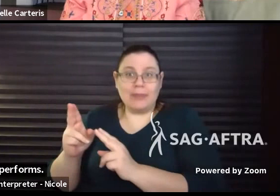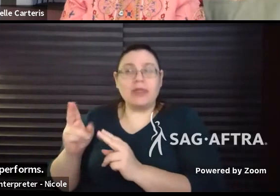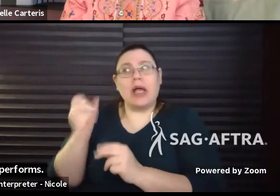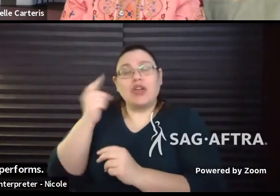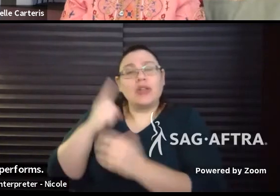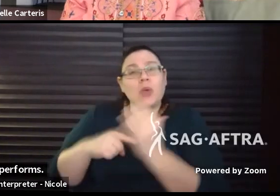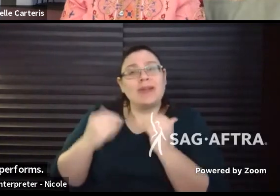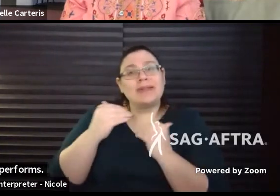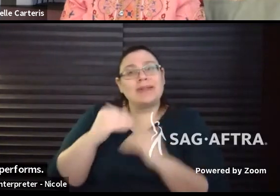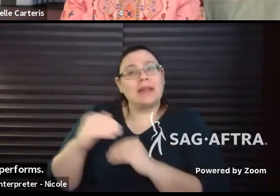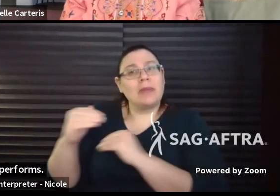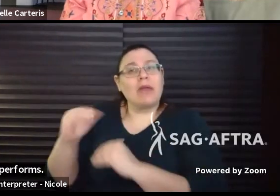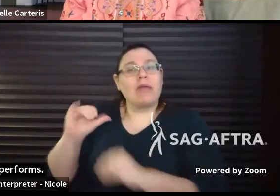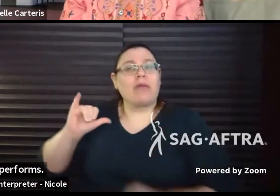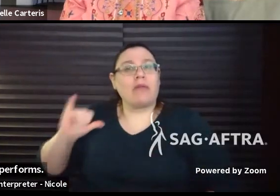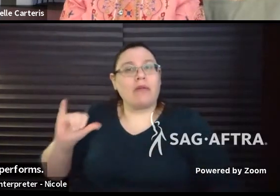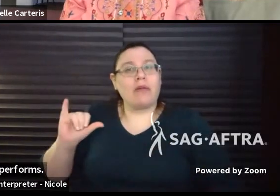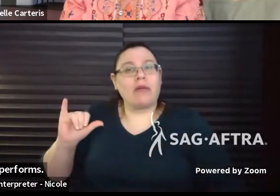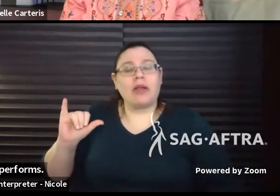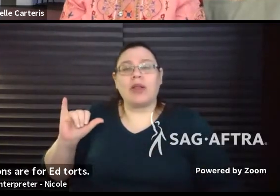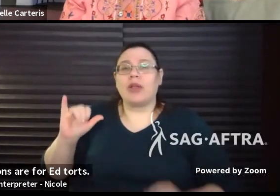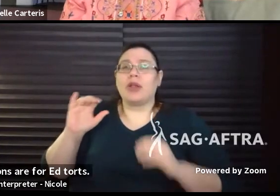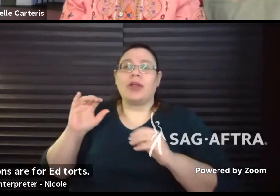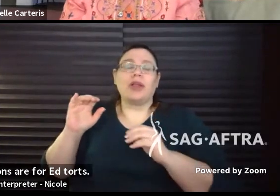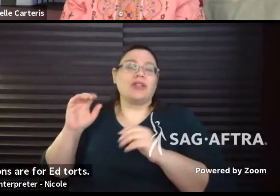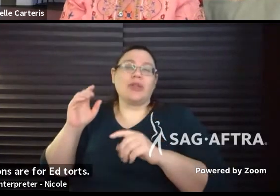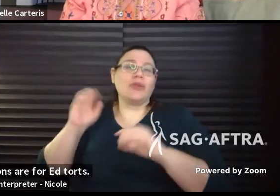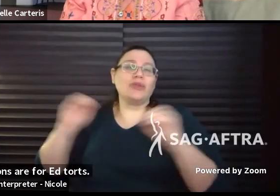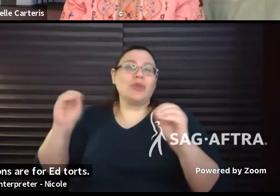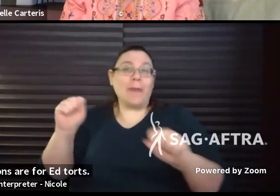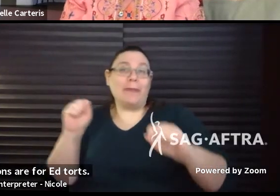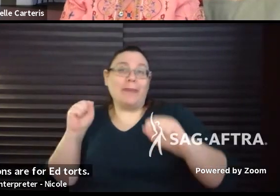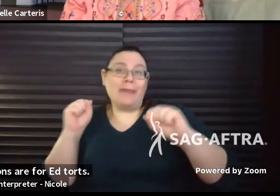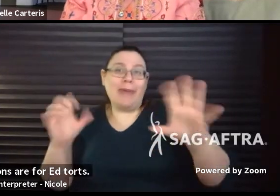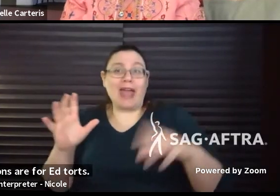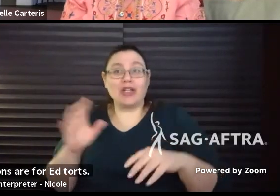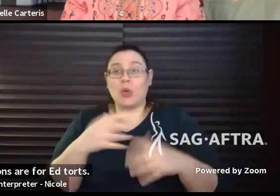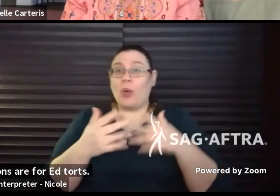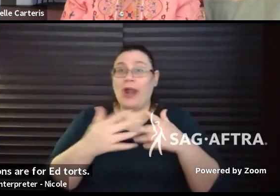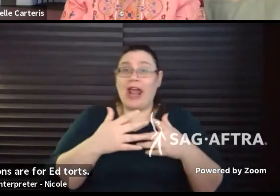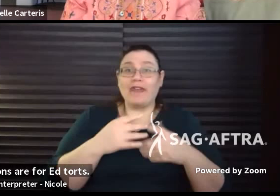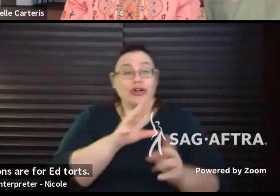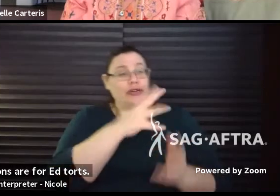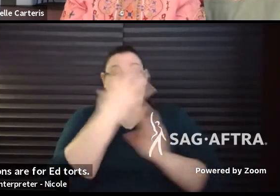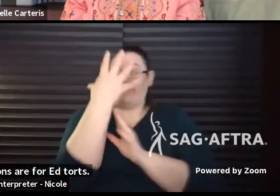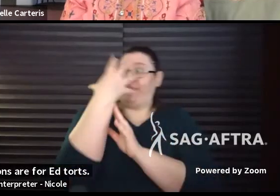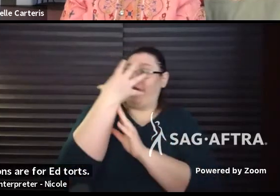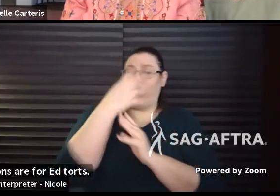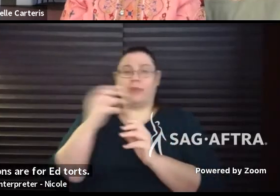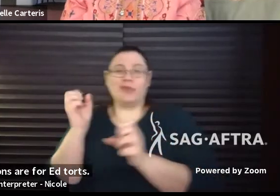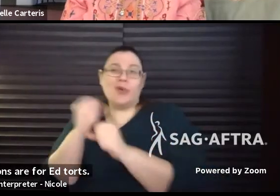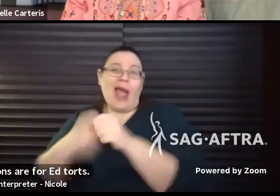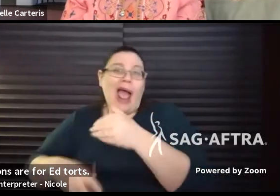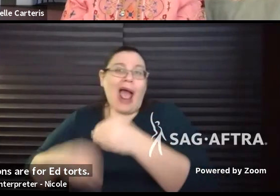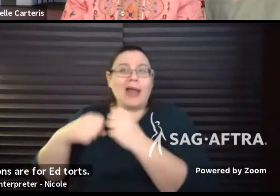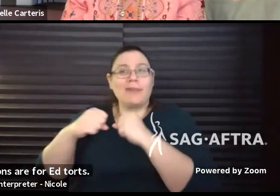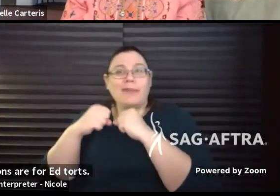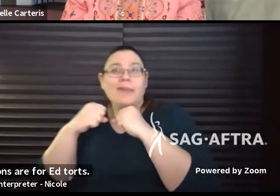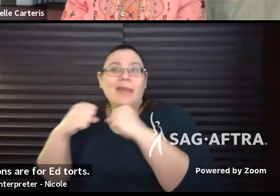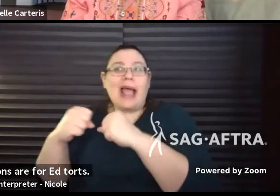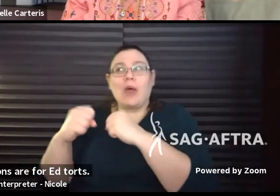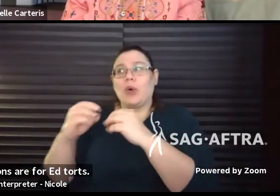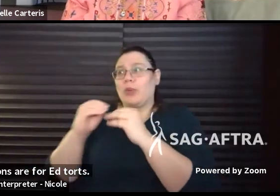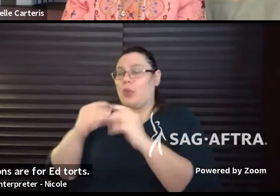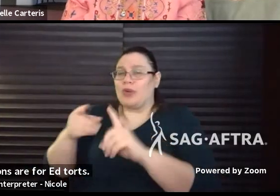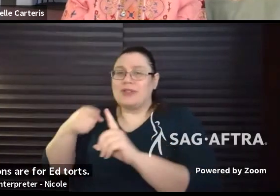not like there's a magic wand that they can wave over your take to make it more powerful or more specific or